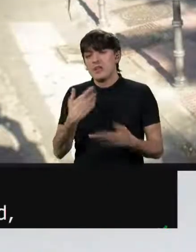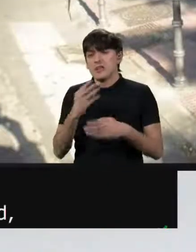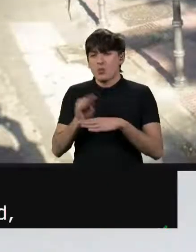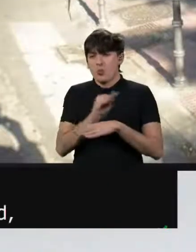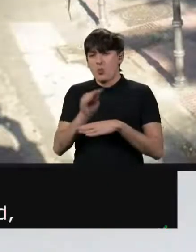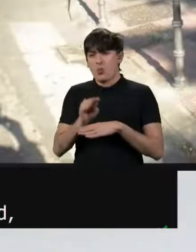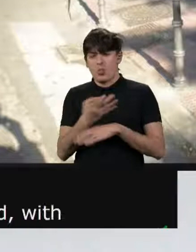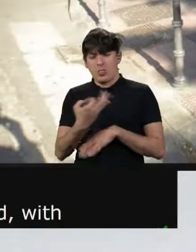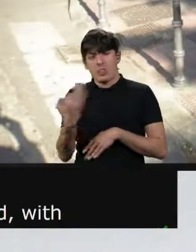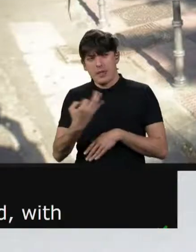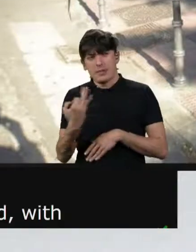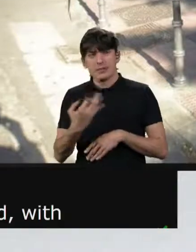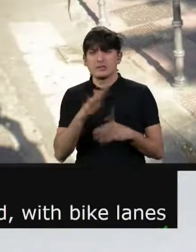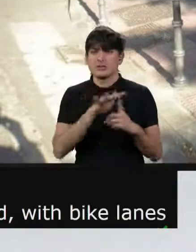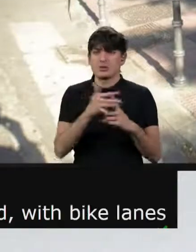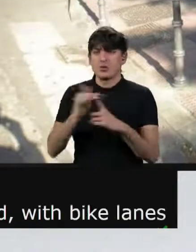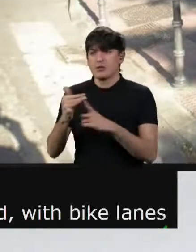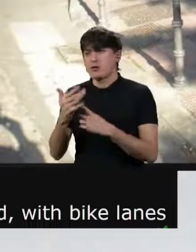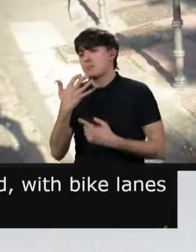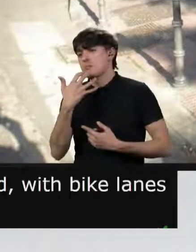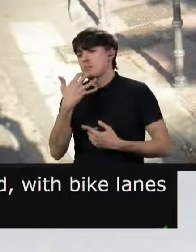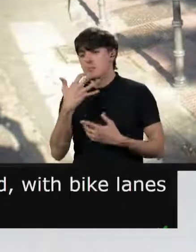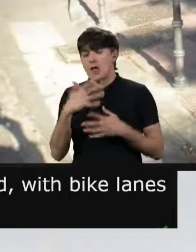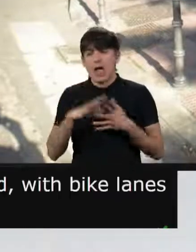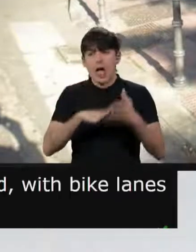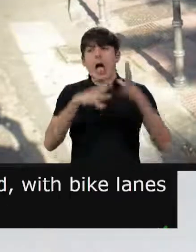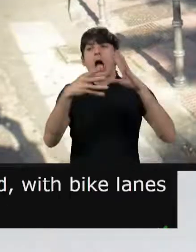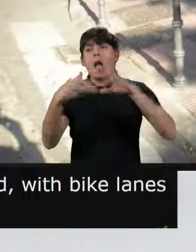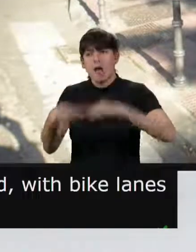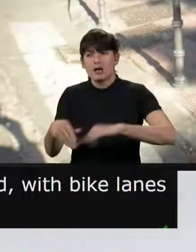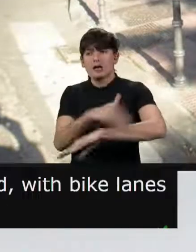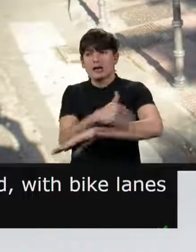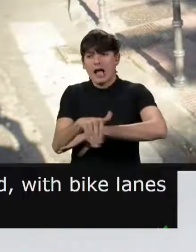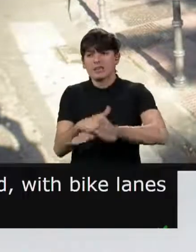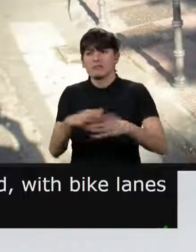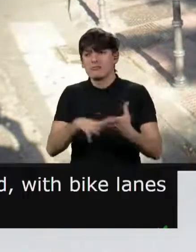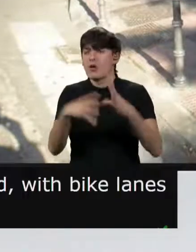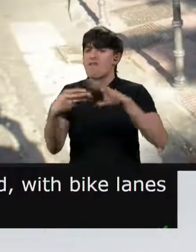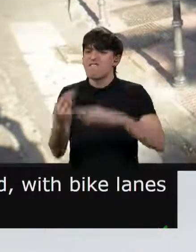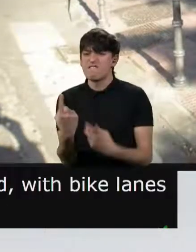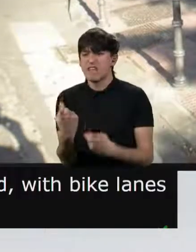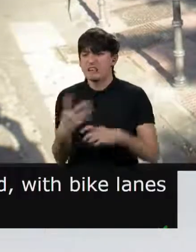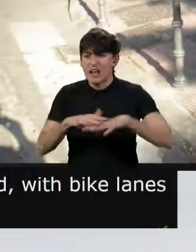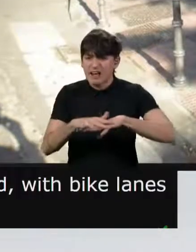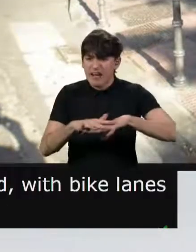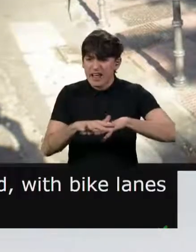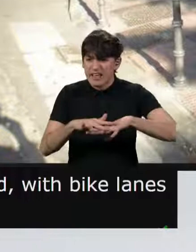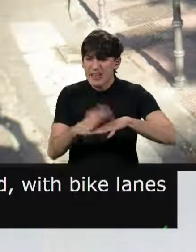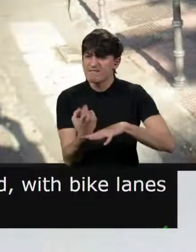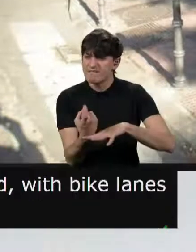the road. All of this needs to be upkeep as well.